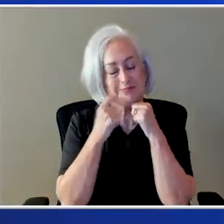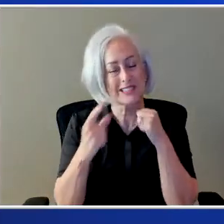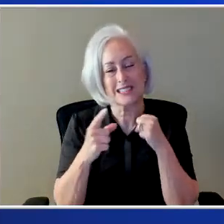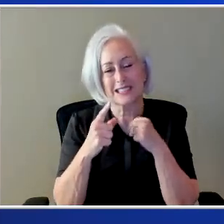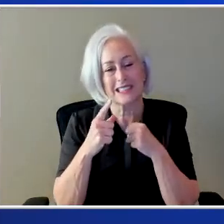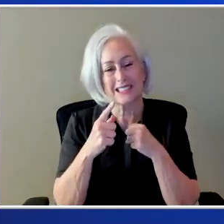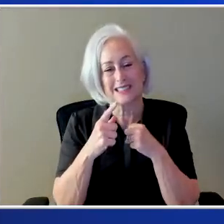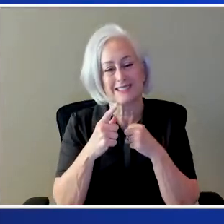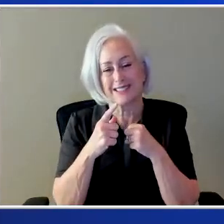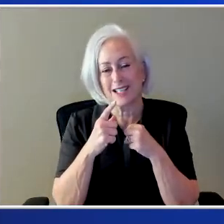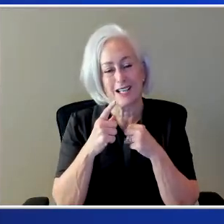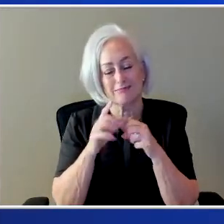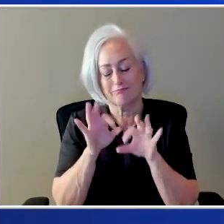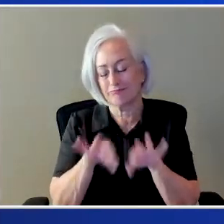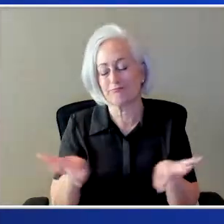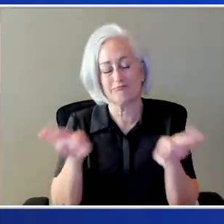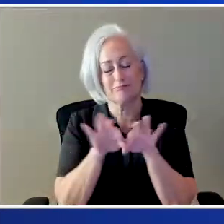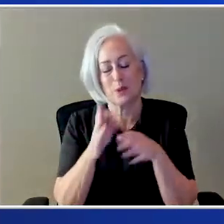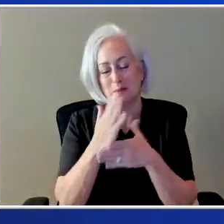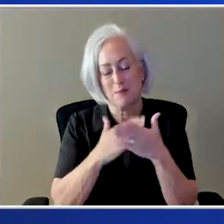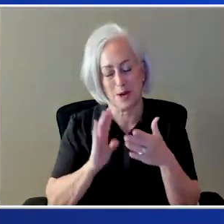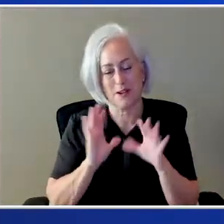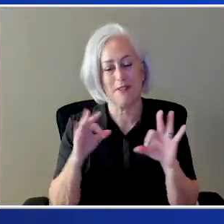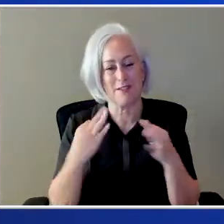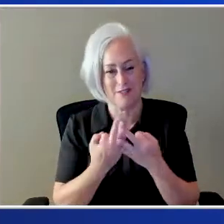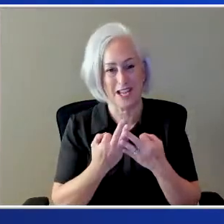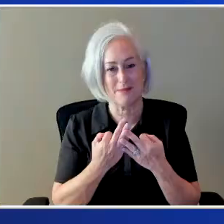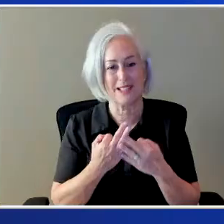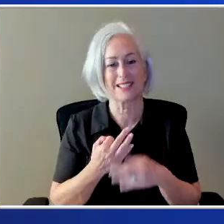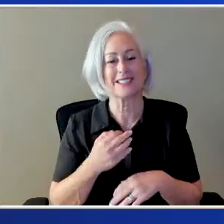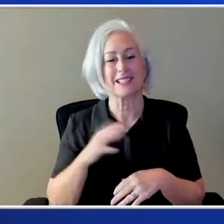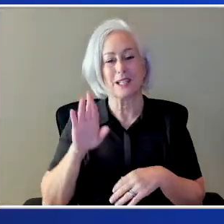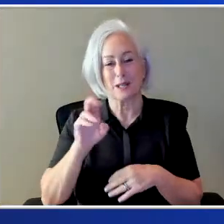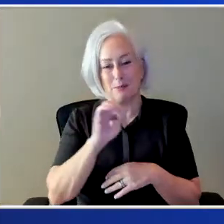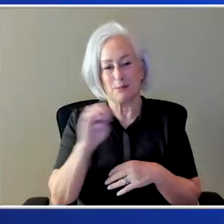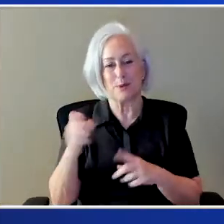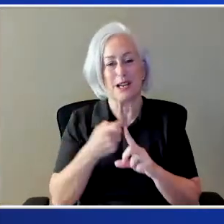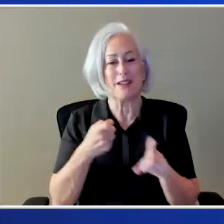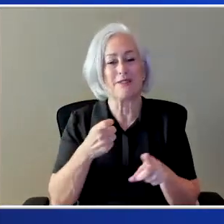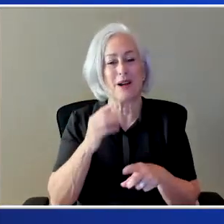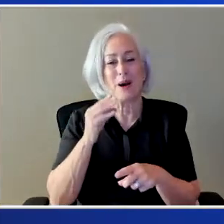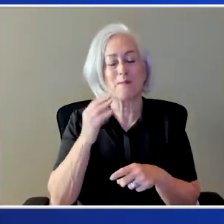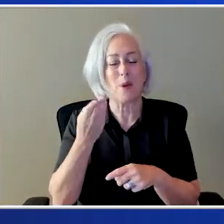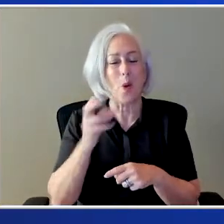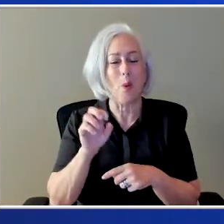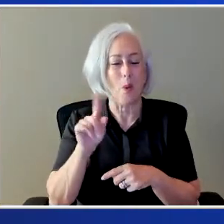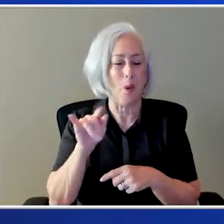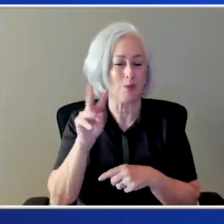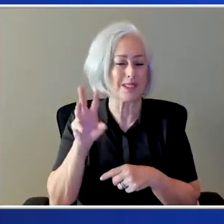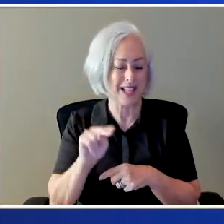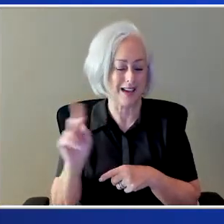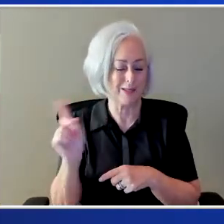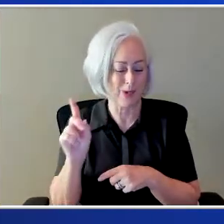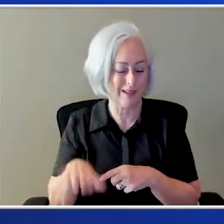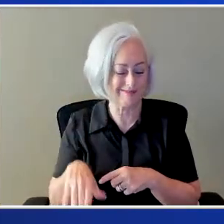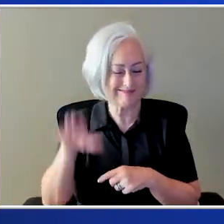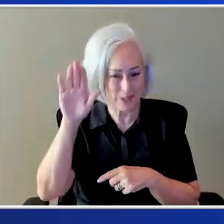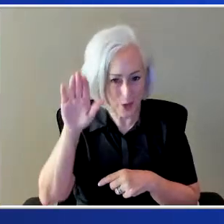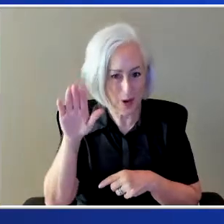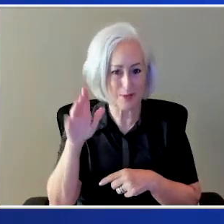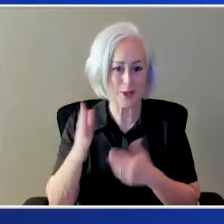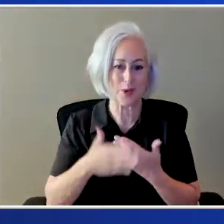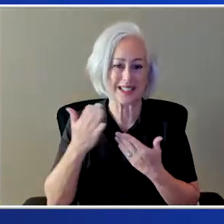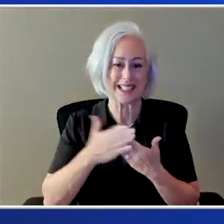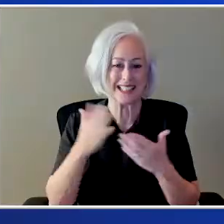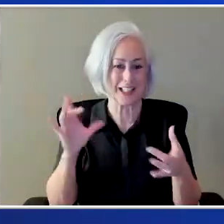and that's because we had a connection to begin with. She's from our hometown, so it made it even easier to connect with her. Not that we don't love